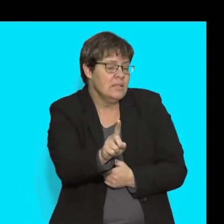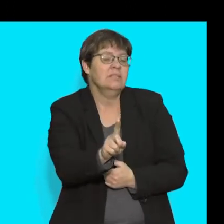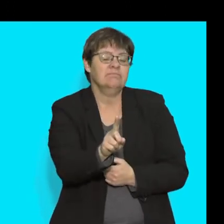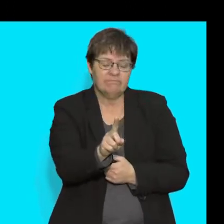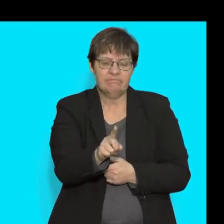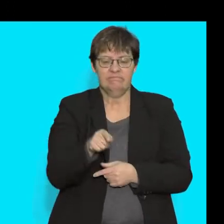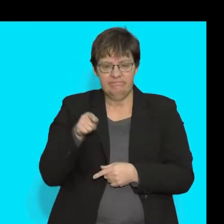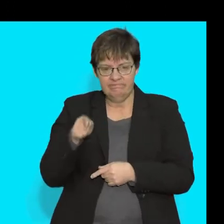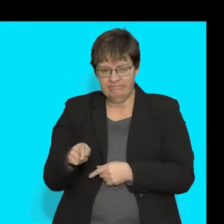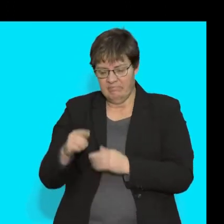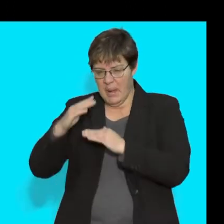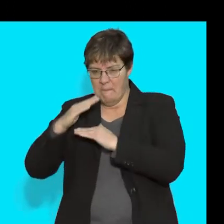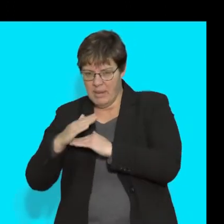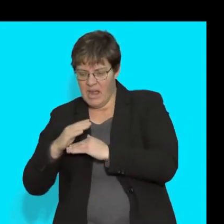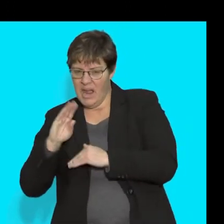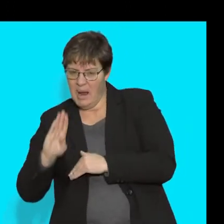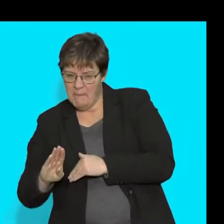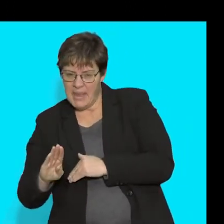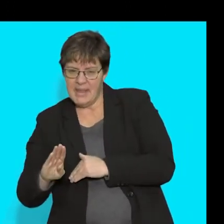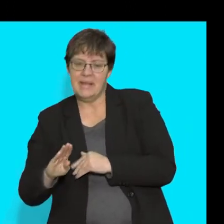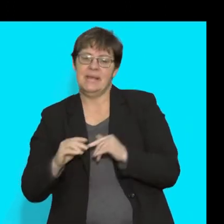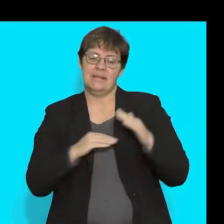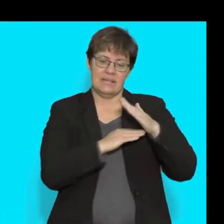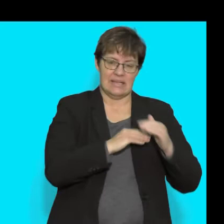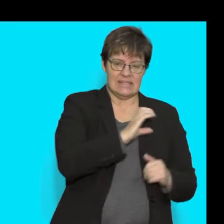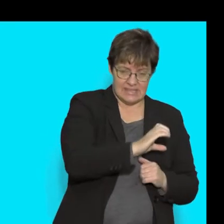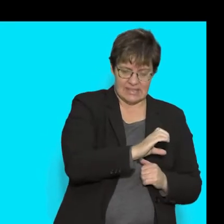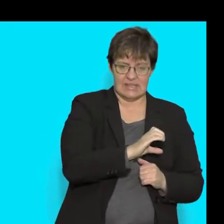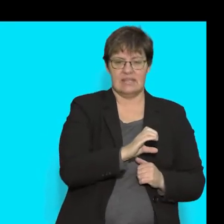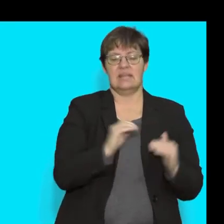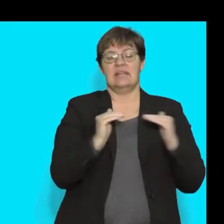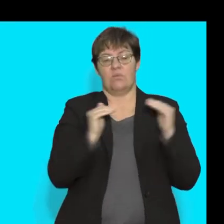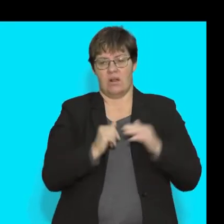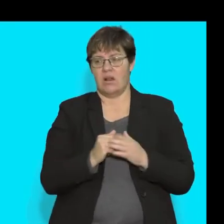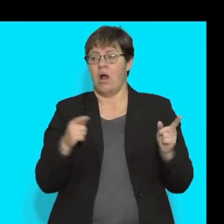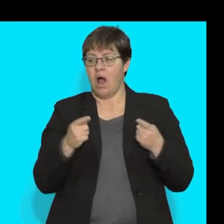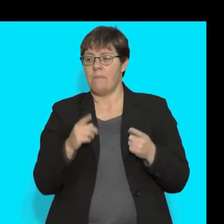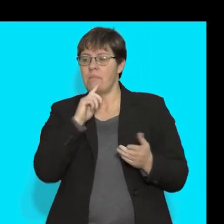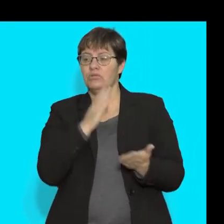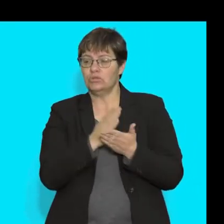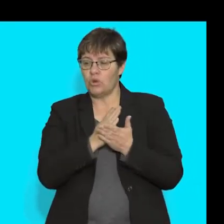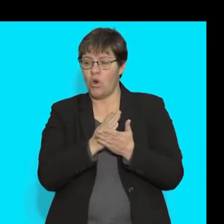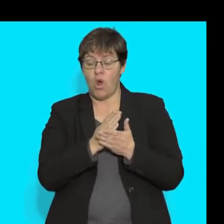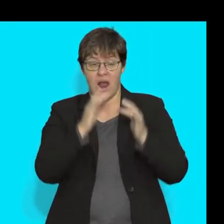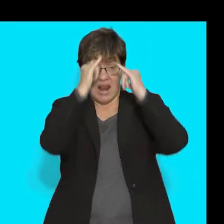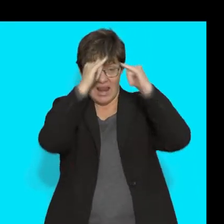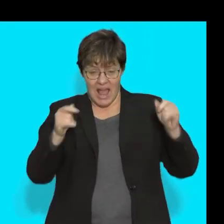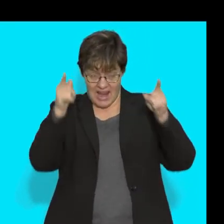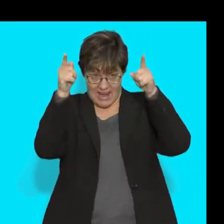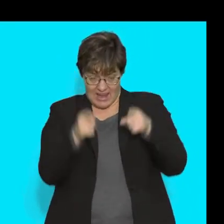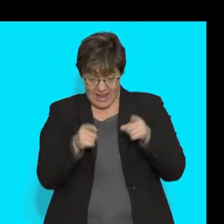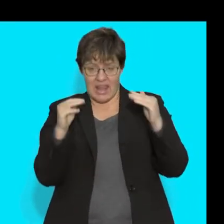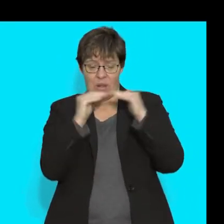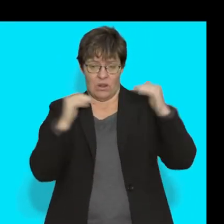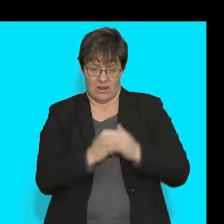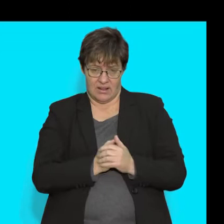is what will make the lines to be equal in a triangle. What that is will